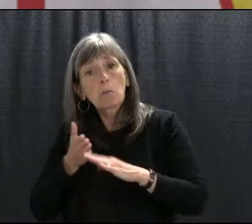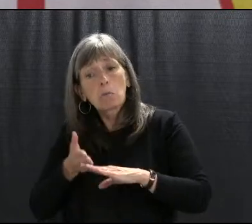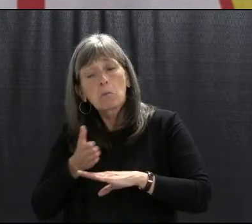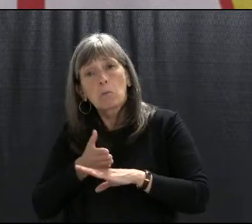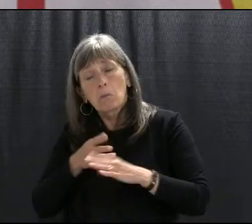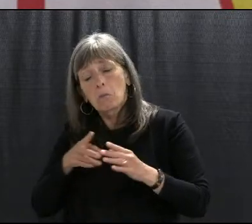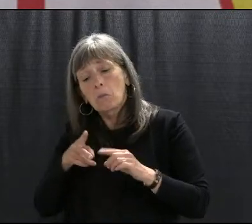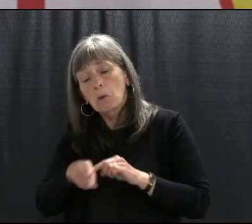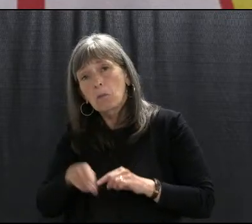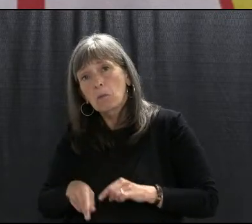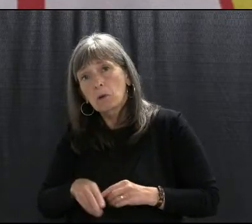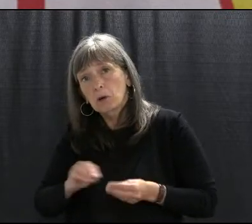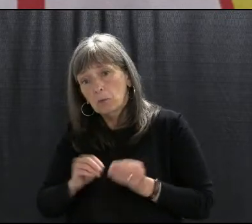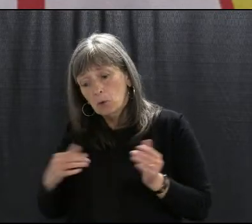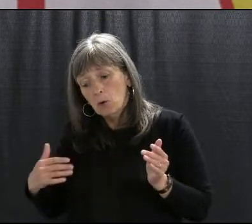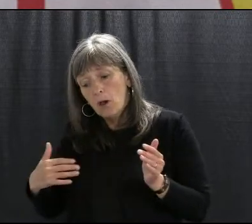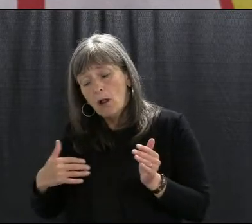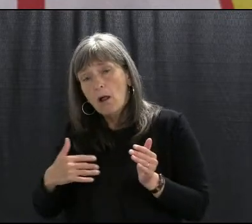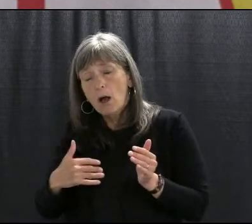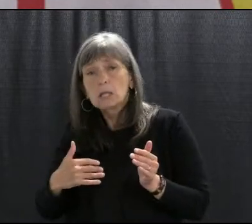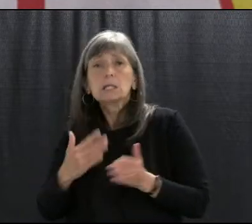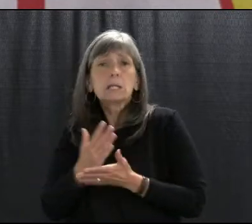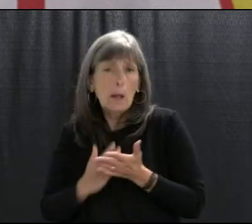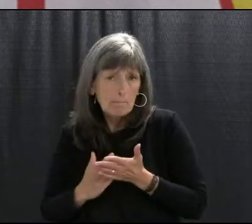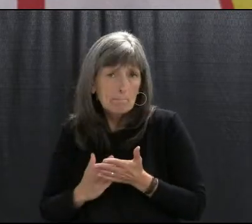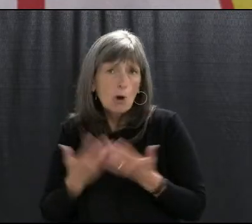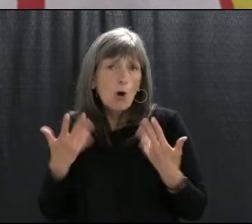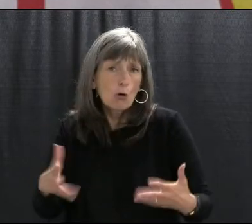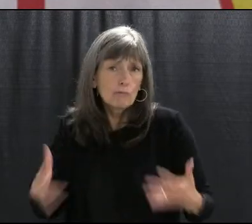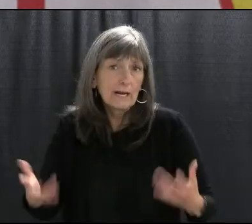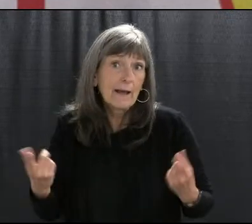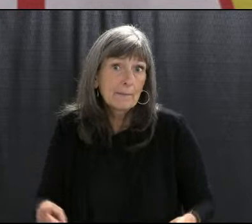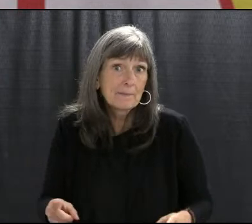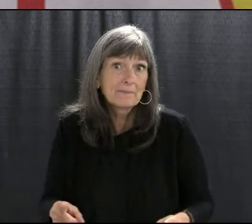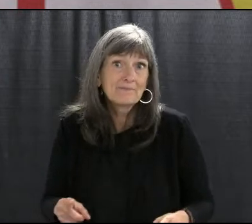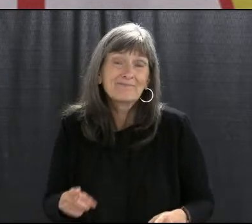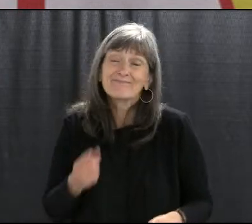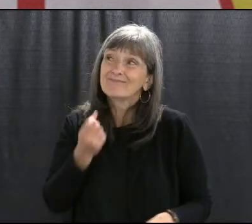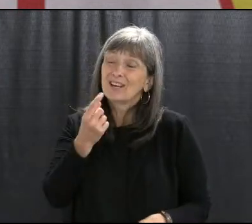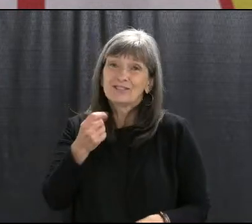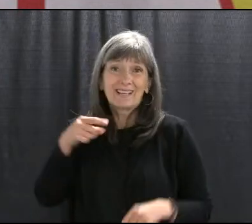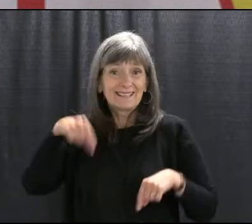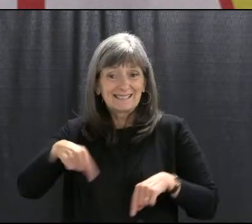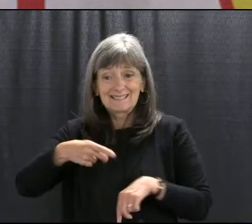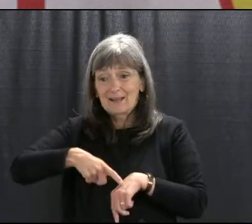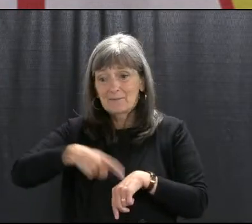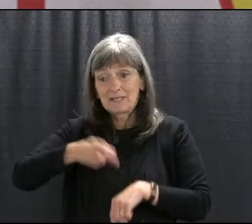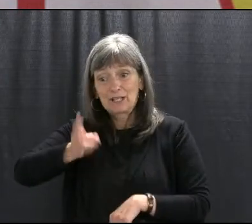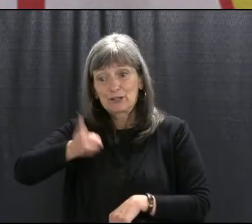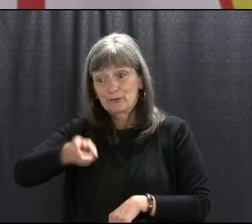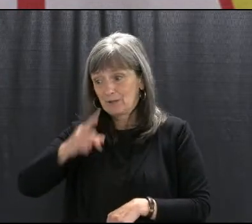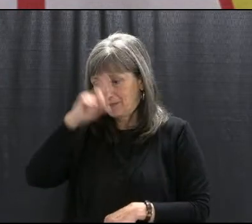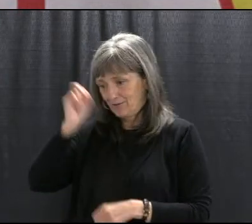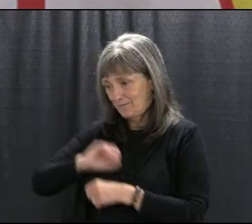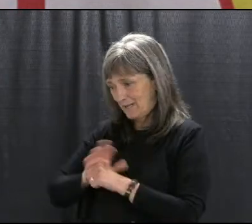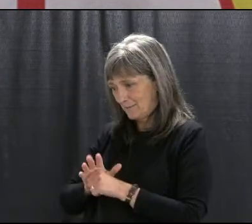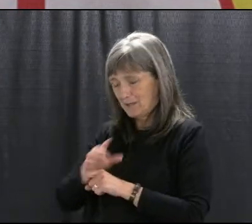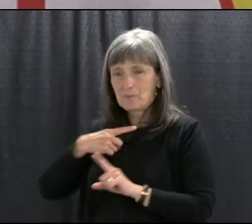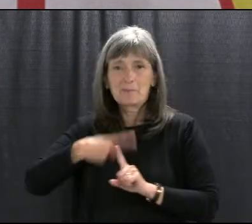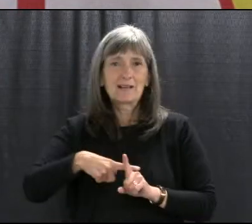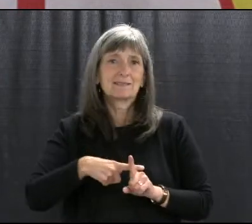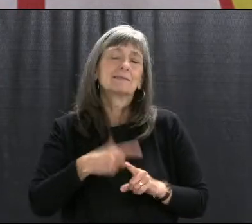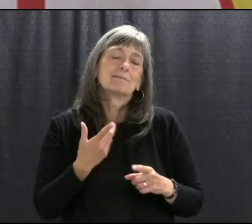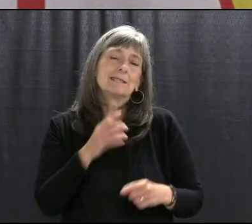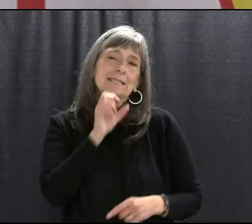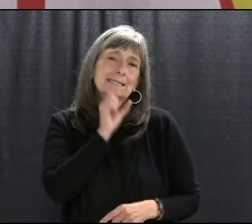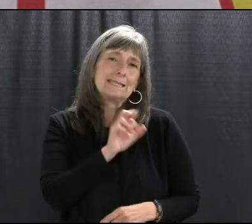adding to a very complex time in history because of the pandemic and an aging population.